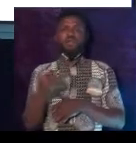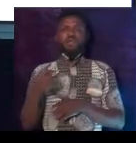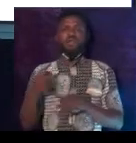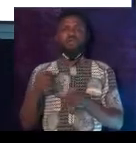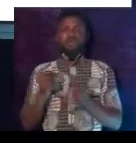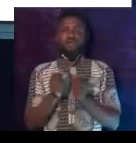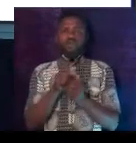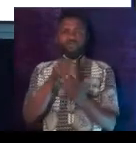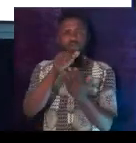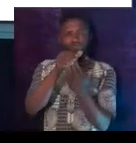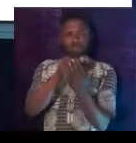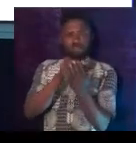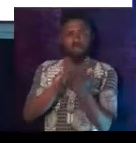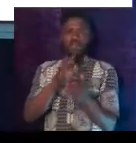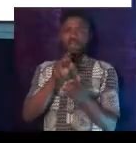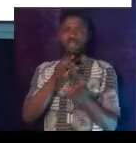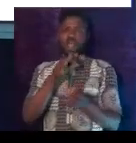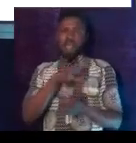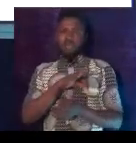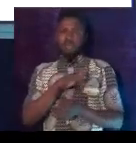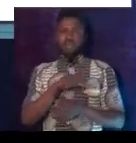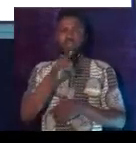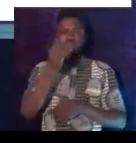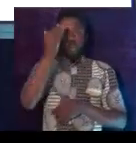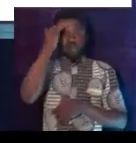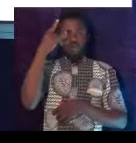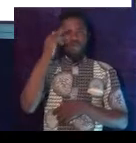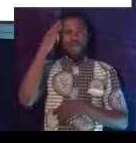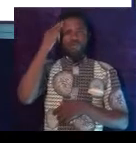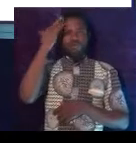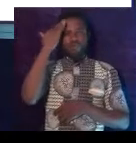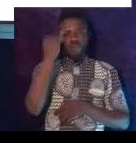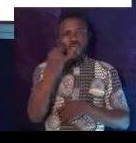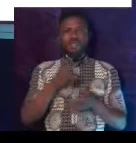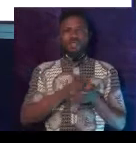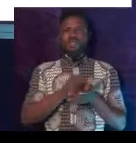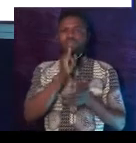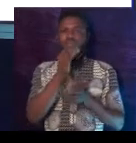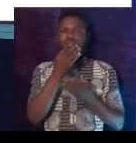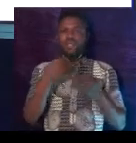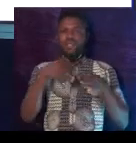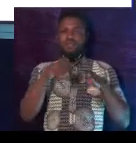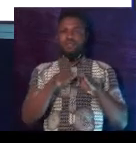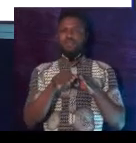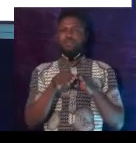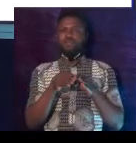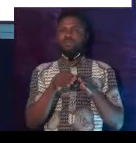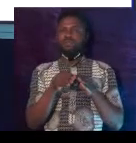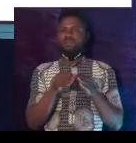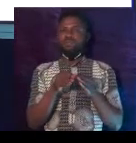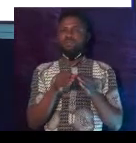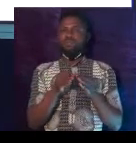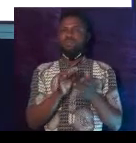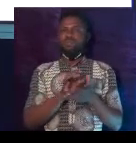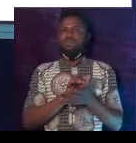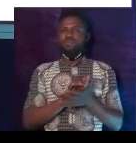and with the following advantages, we know the reason why friction is